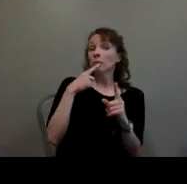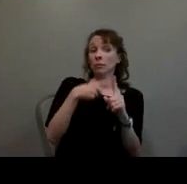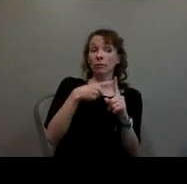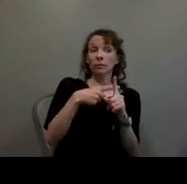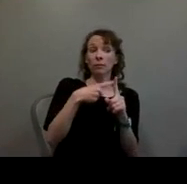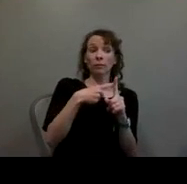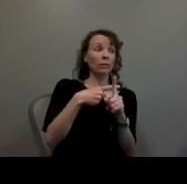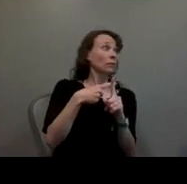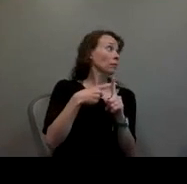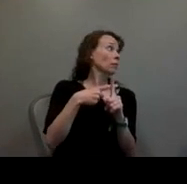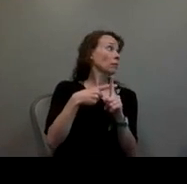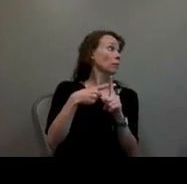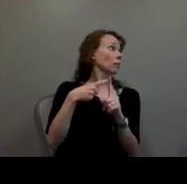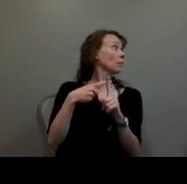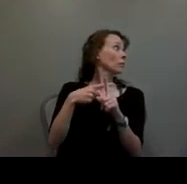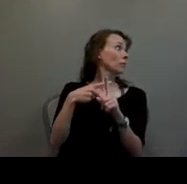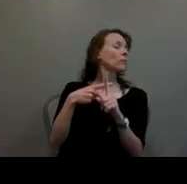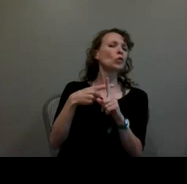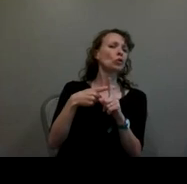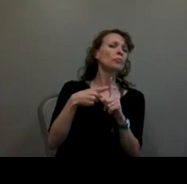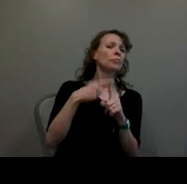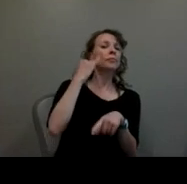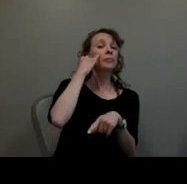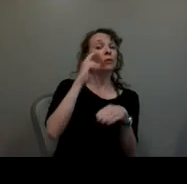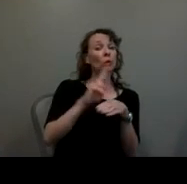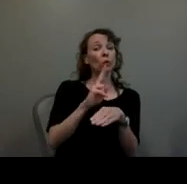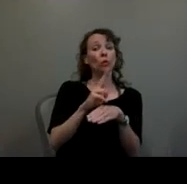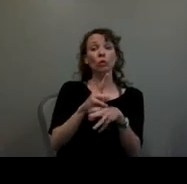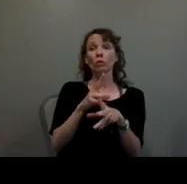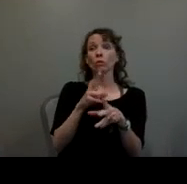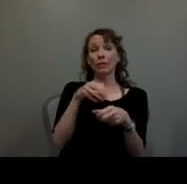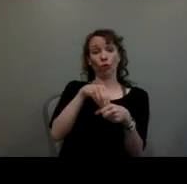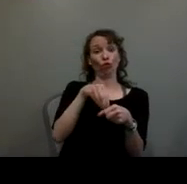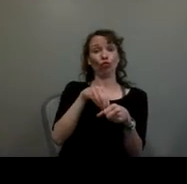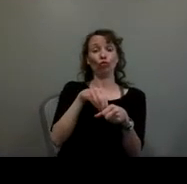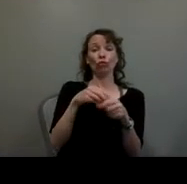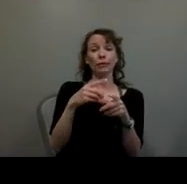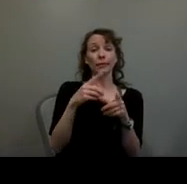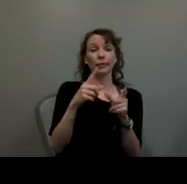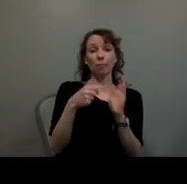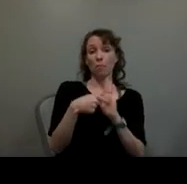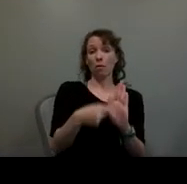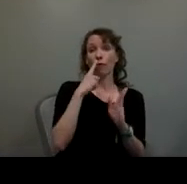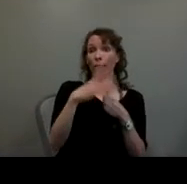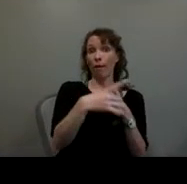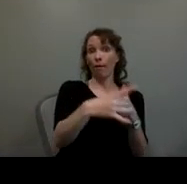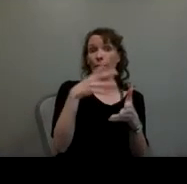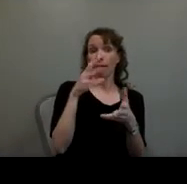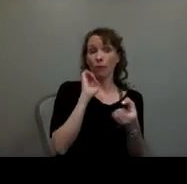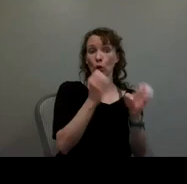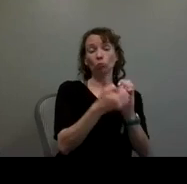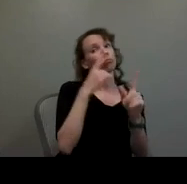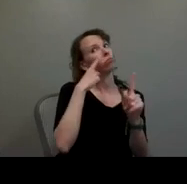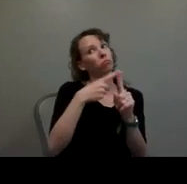just a sequence intrinsic model for guiding evolution, I think, are pretty clear. You don't need